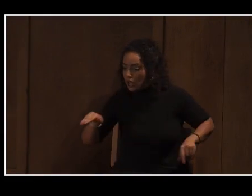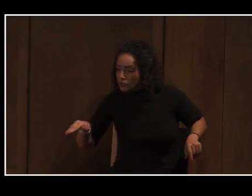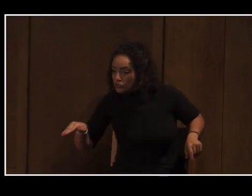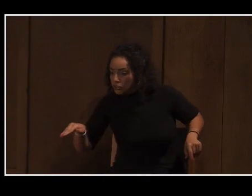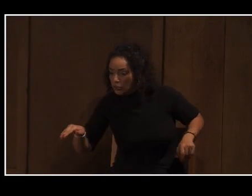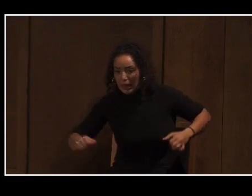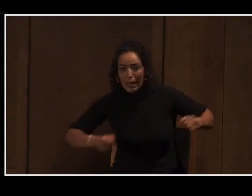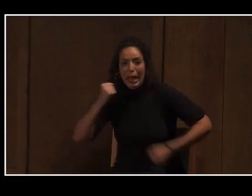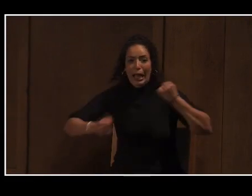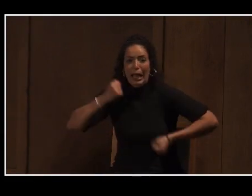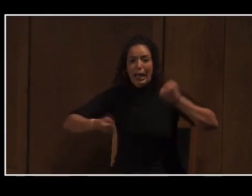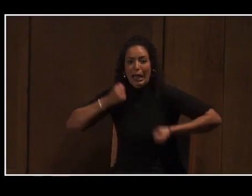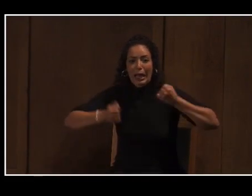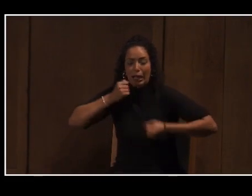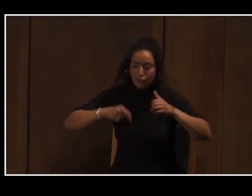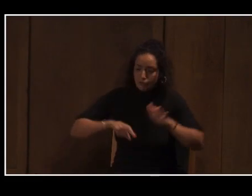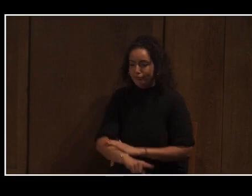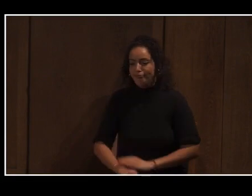of